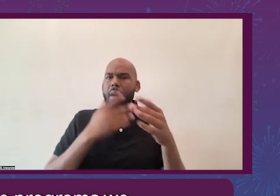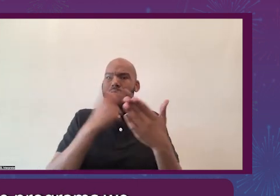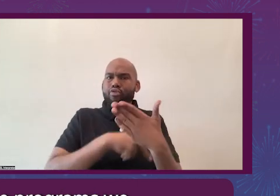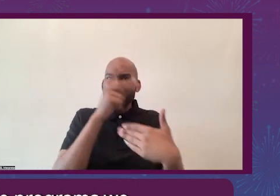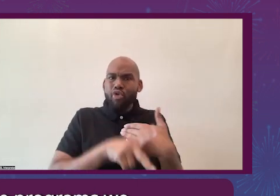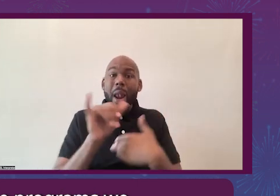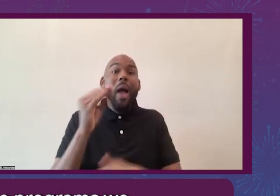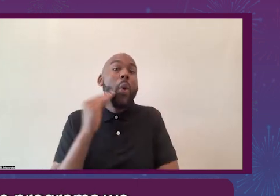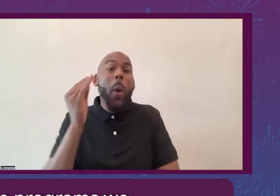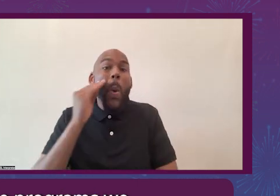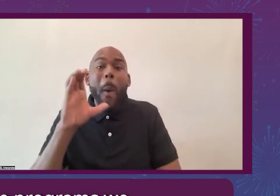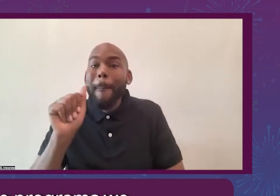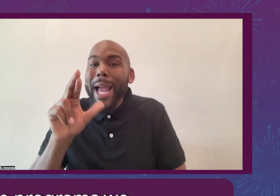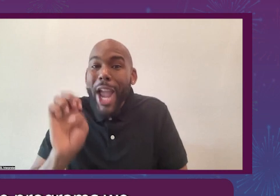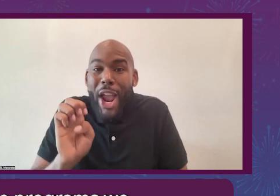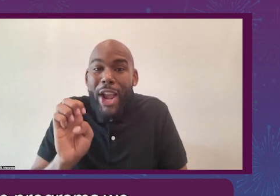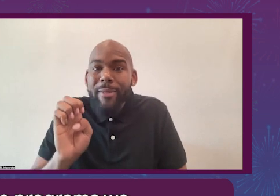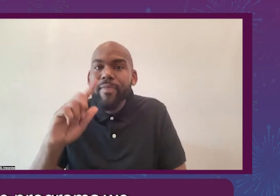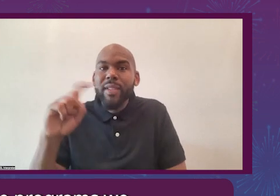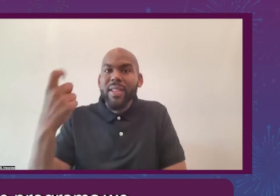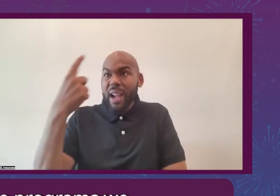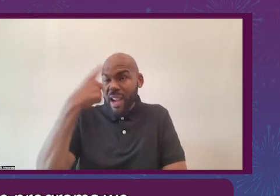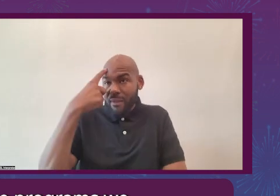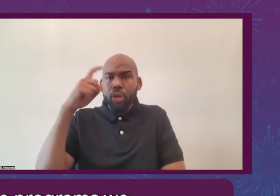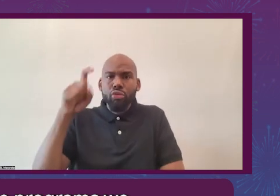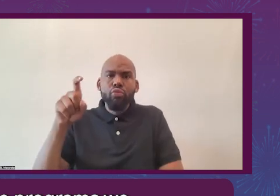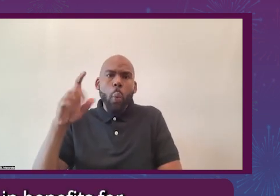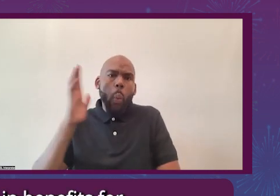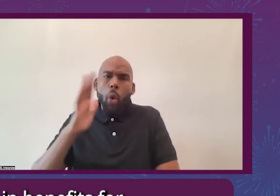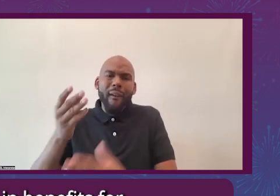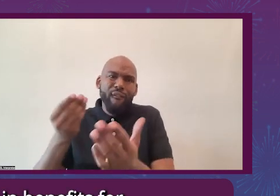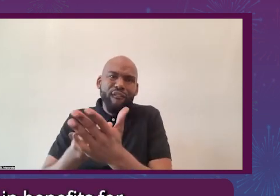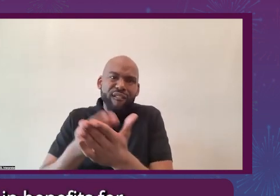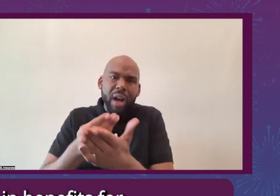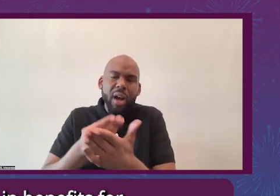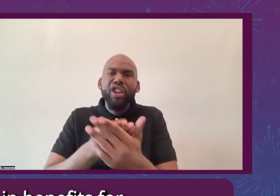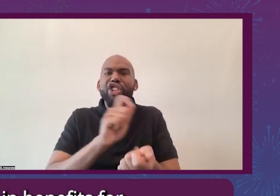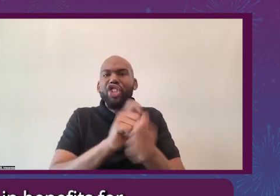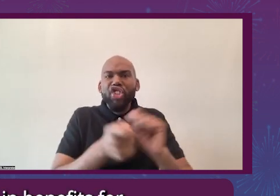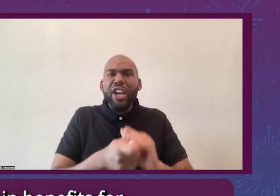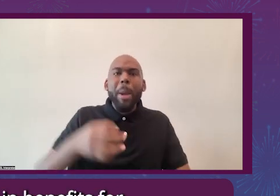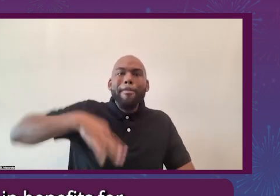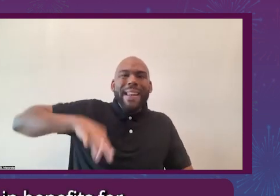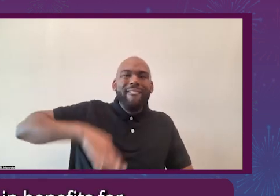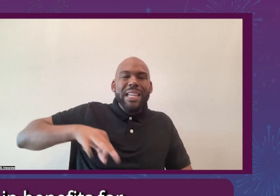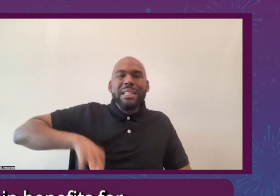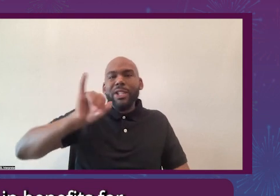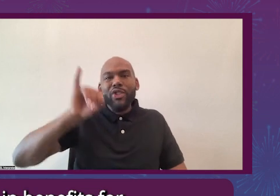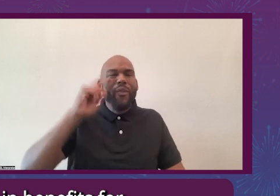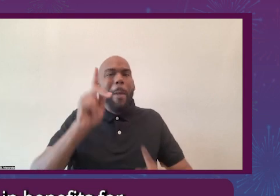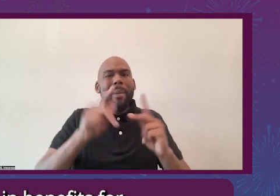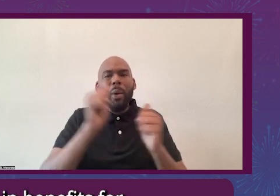of the programs we were proposing, like home care, that the government would fund, and better changes in benefits